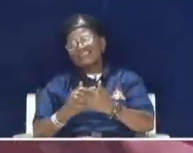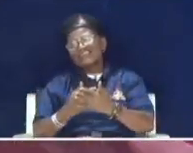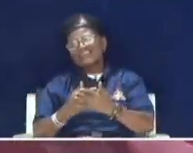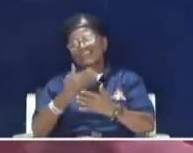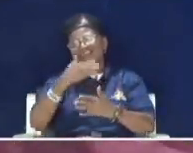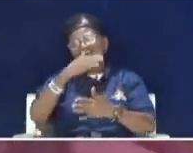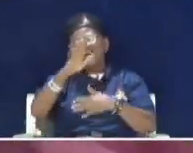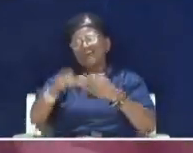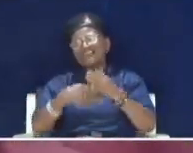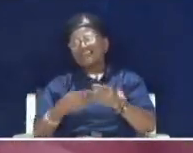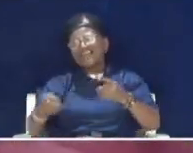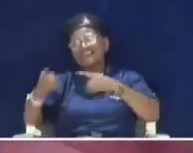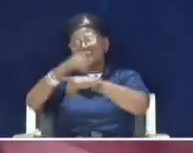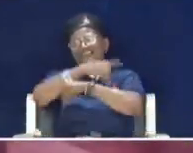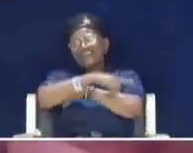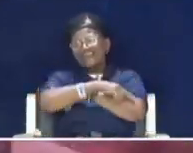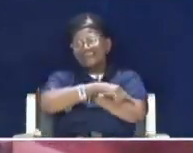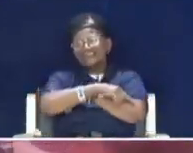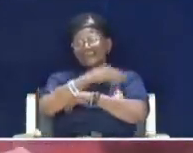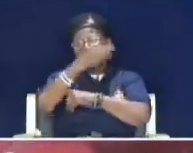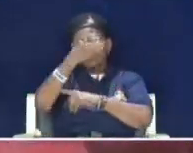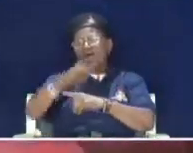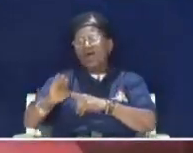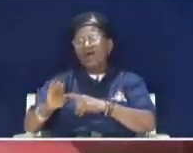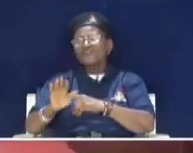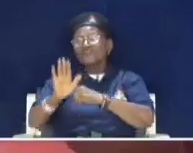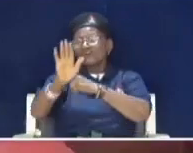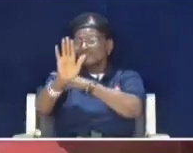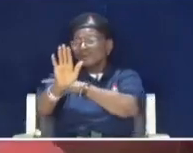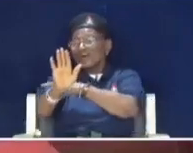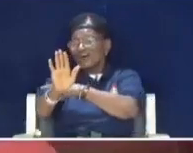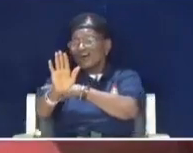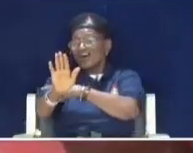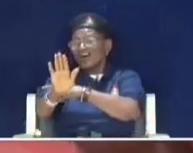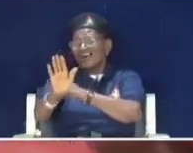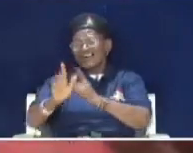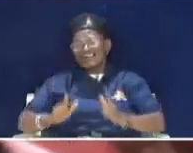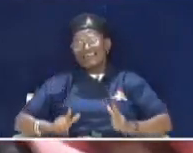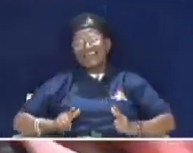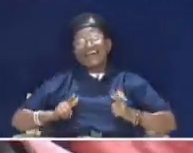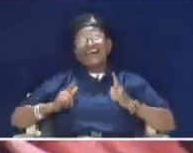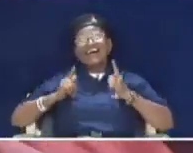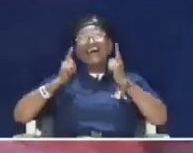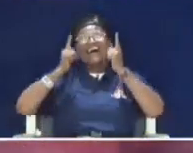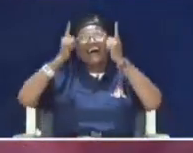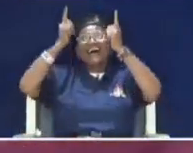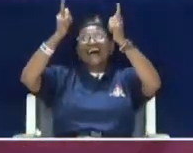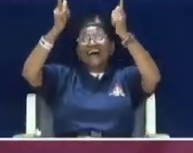all the days of your life.